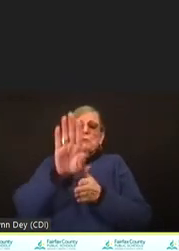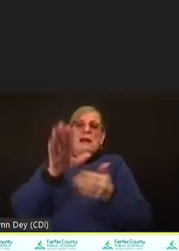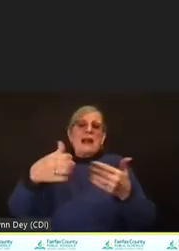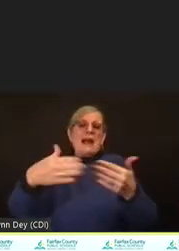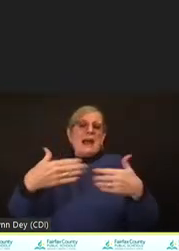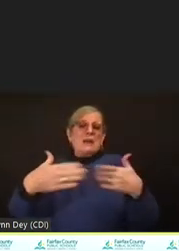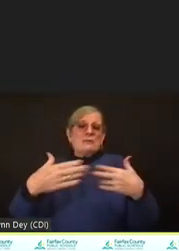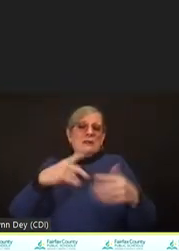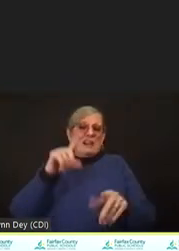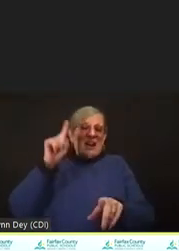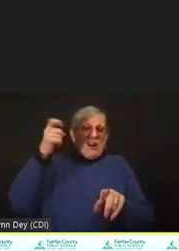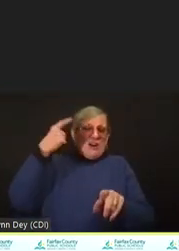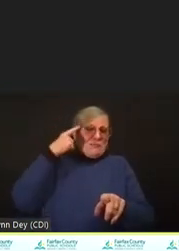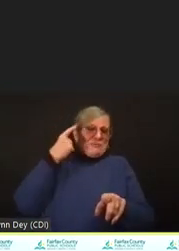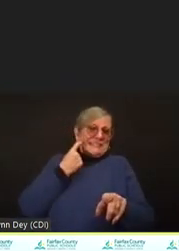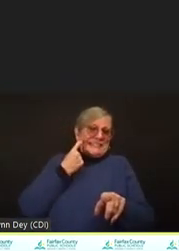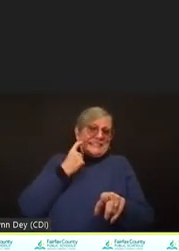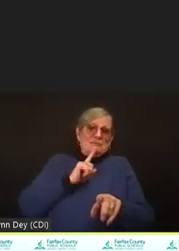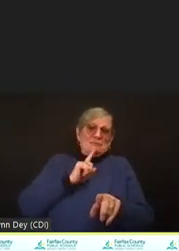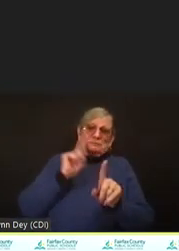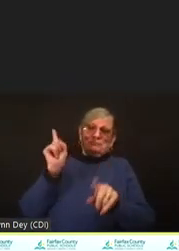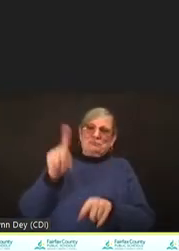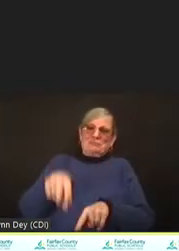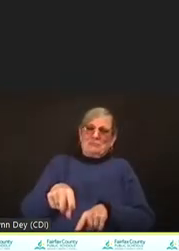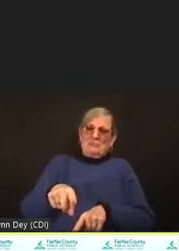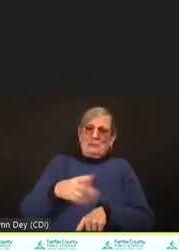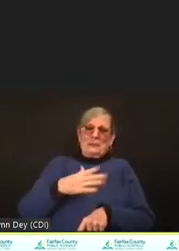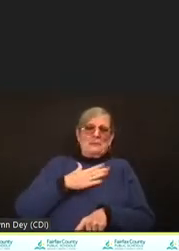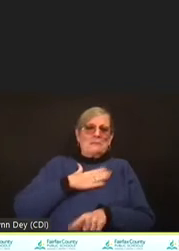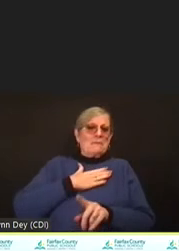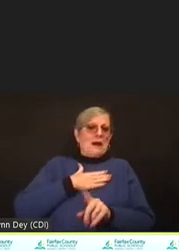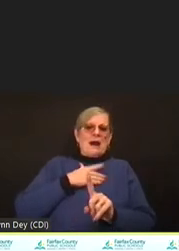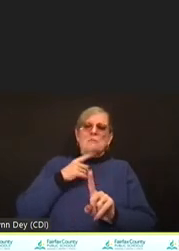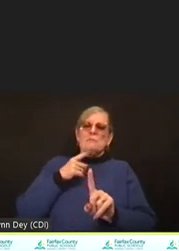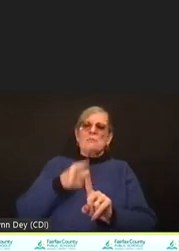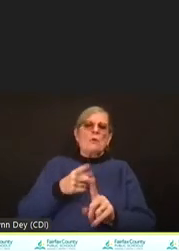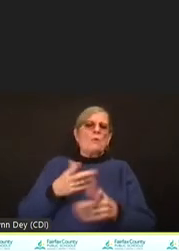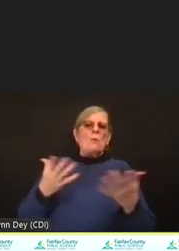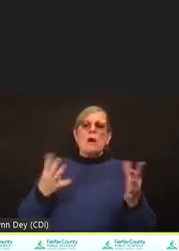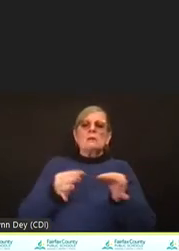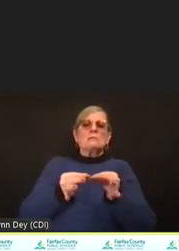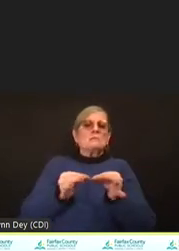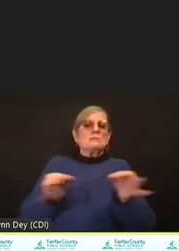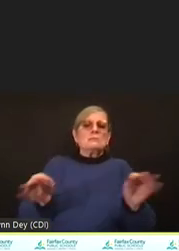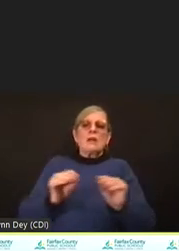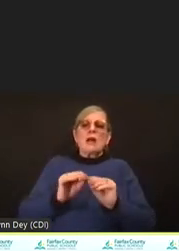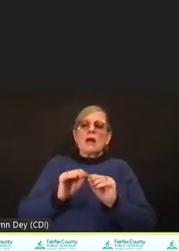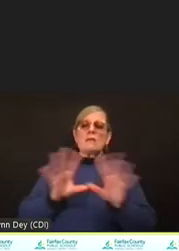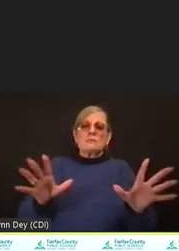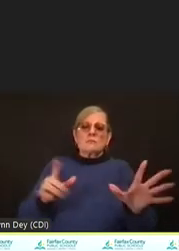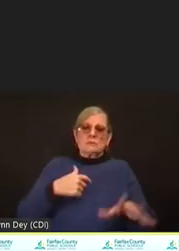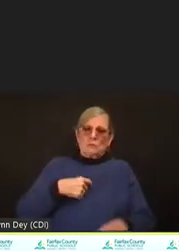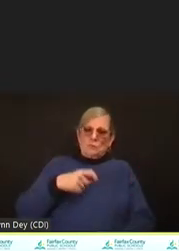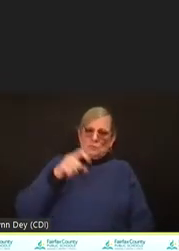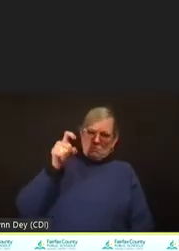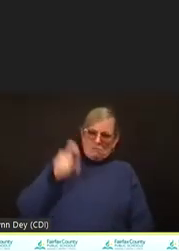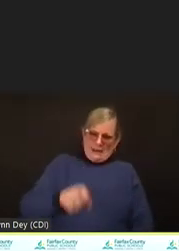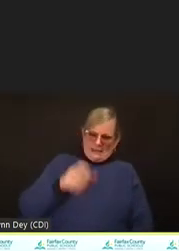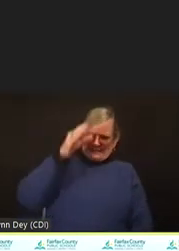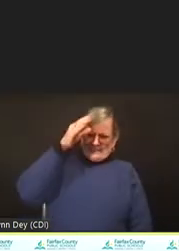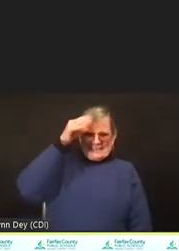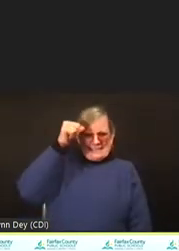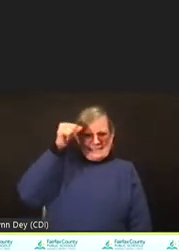message to you remains a simple one. Stay the course. We must stay the course here in FCPS and continue